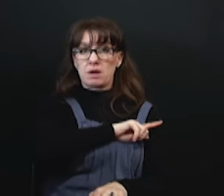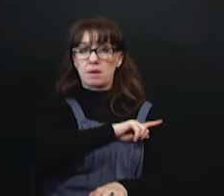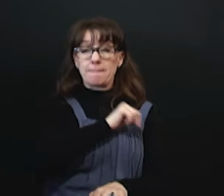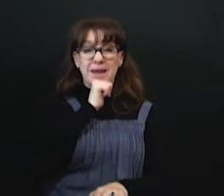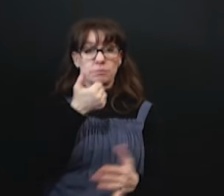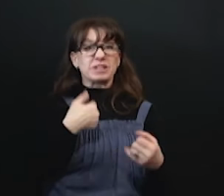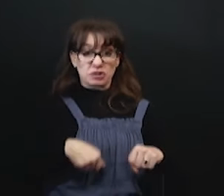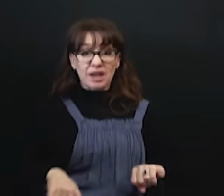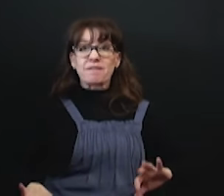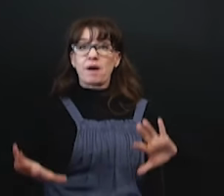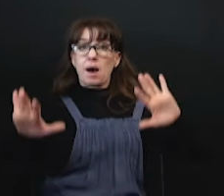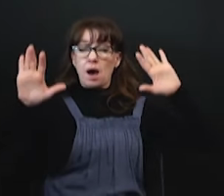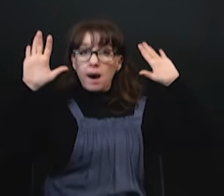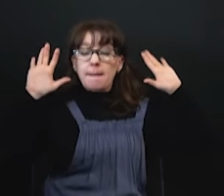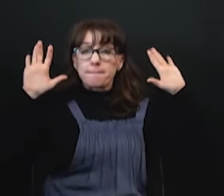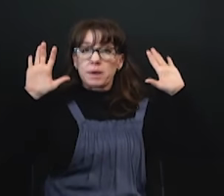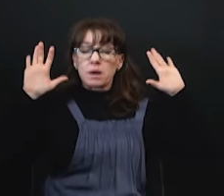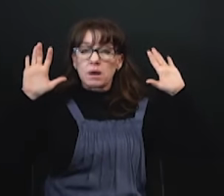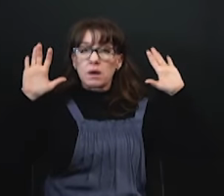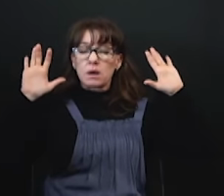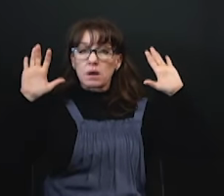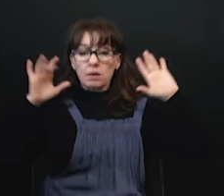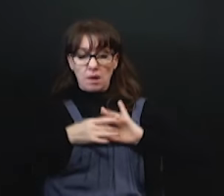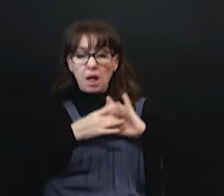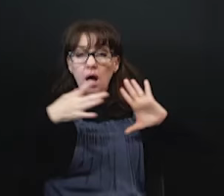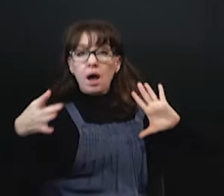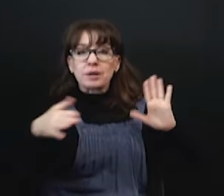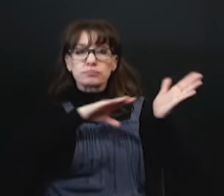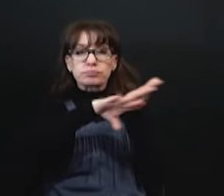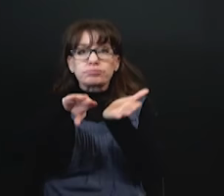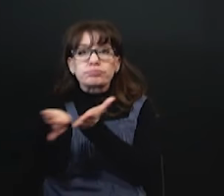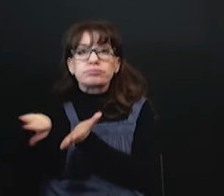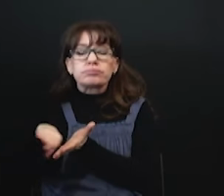to give his life a ransom for many.